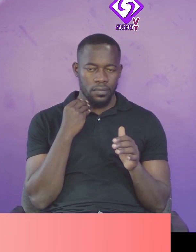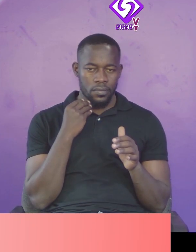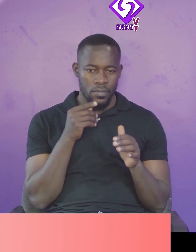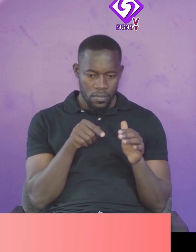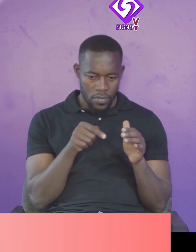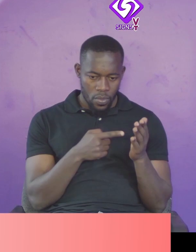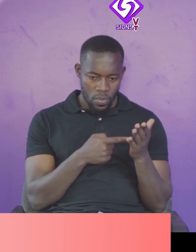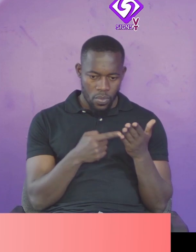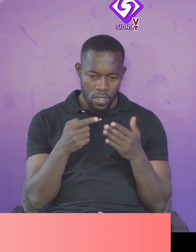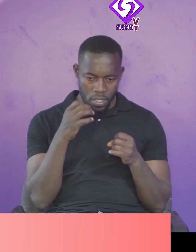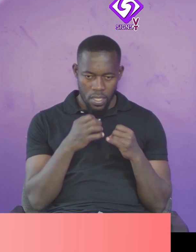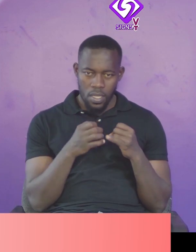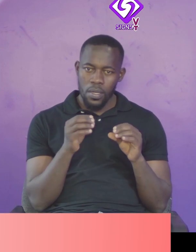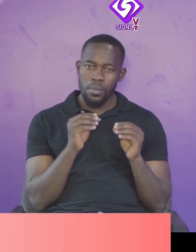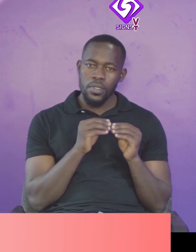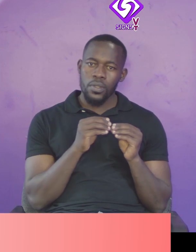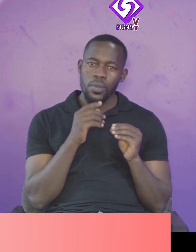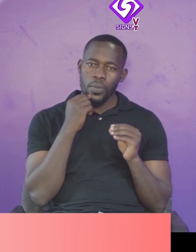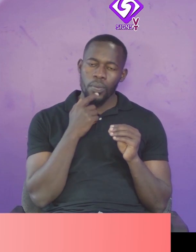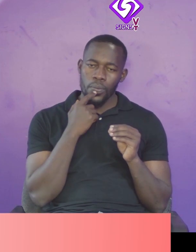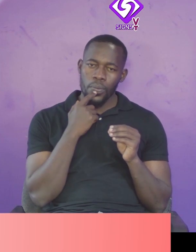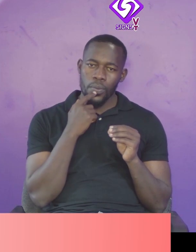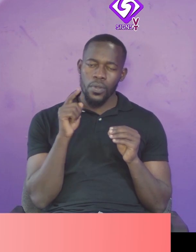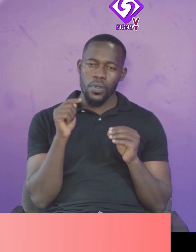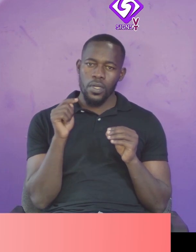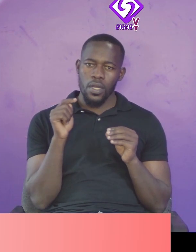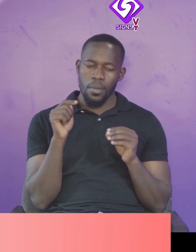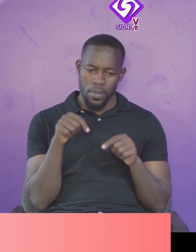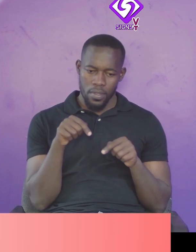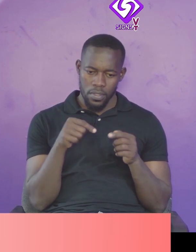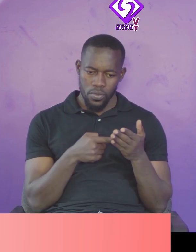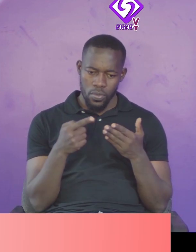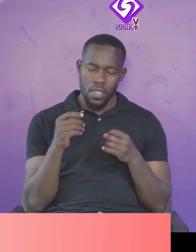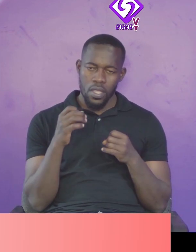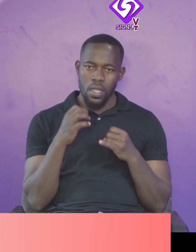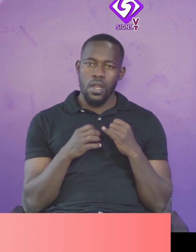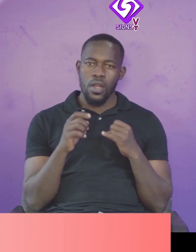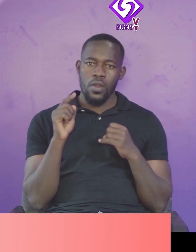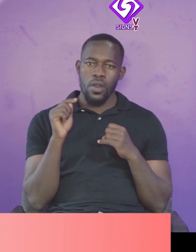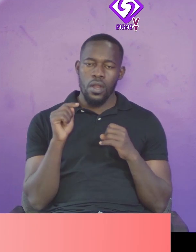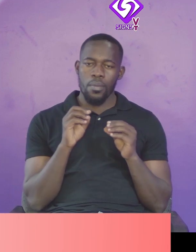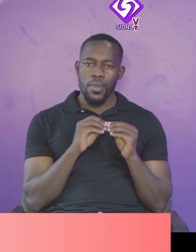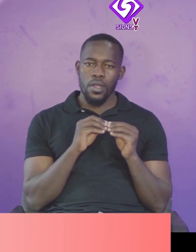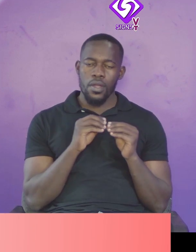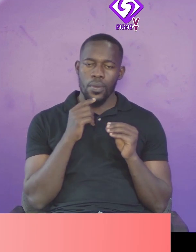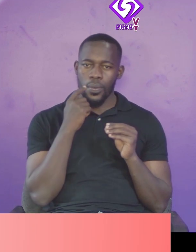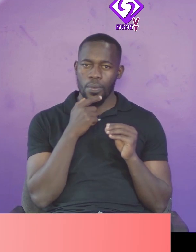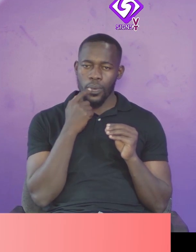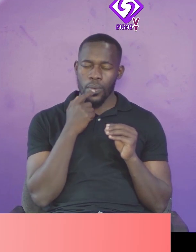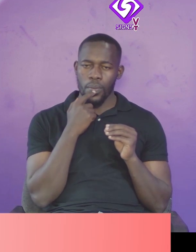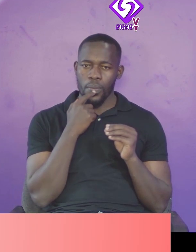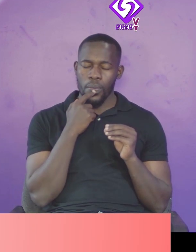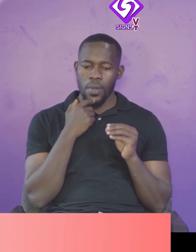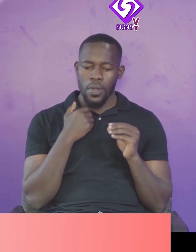weekend, who are they facing? Tottenham this weekend. Tottenham are going to face. I